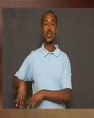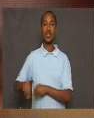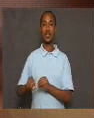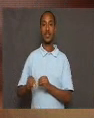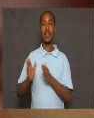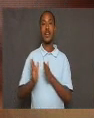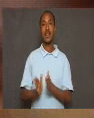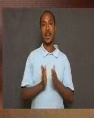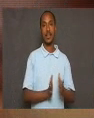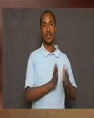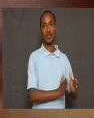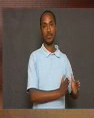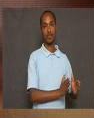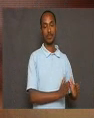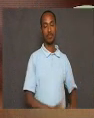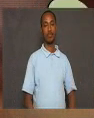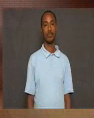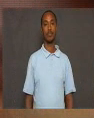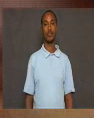Students, let's get ready.